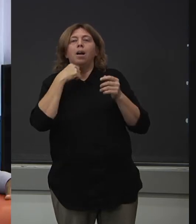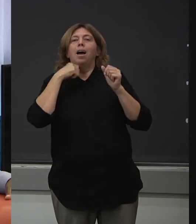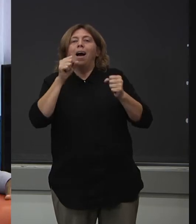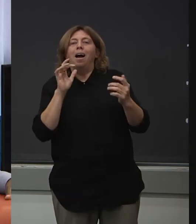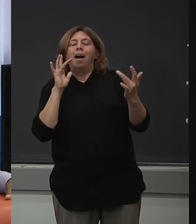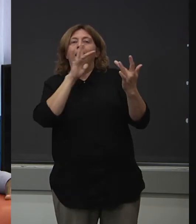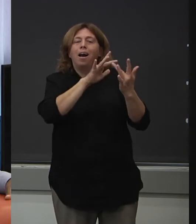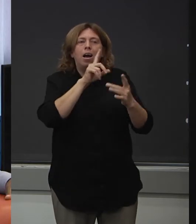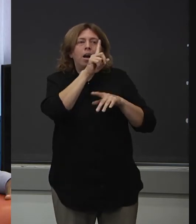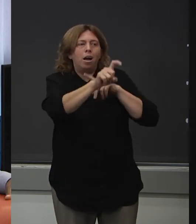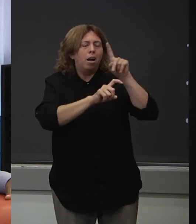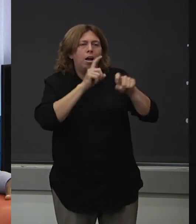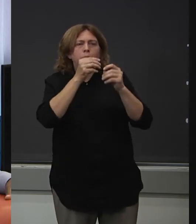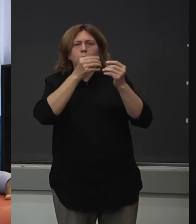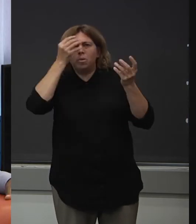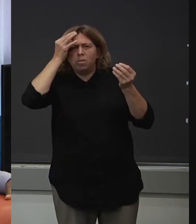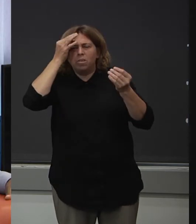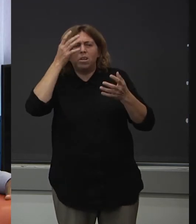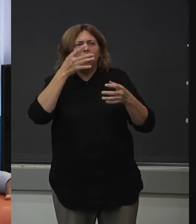Question from Kathleen.